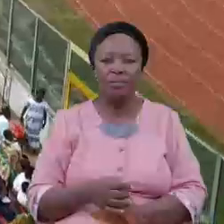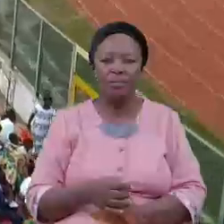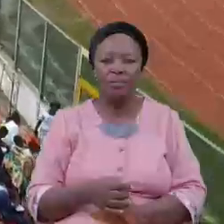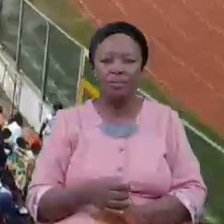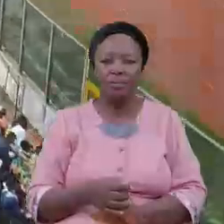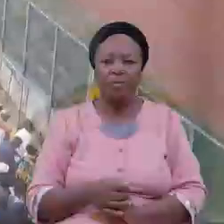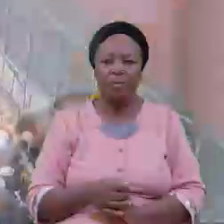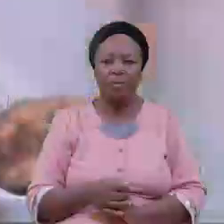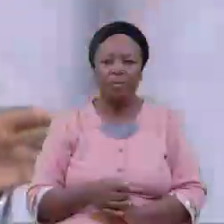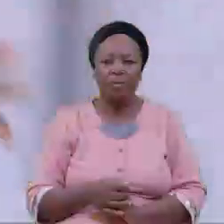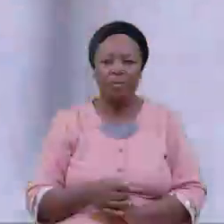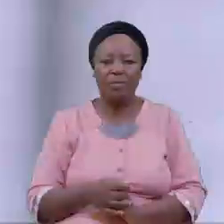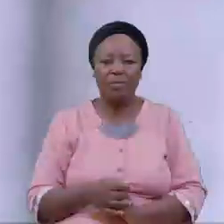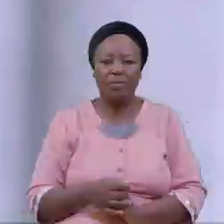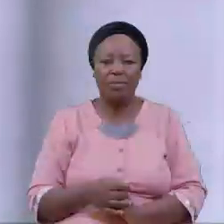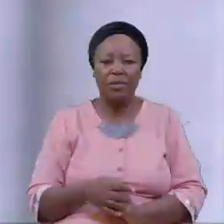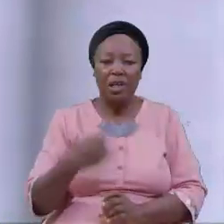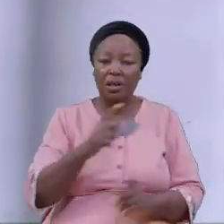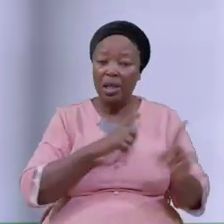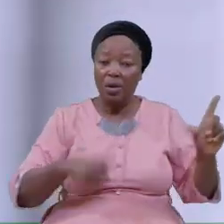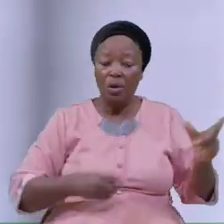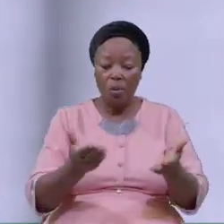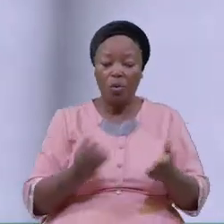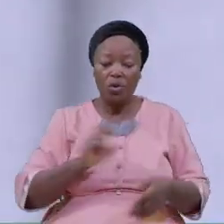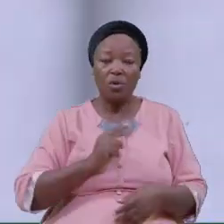The Lord wants us to have a pure heart.